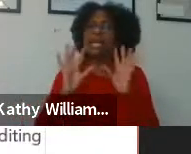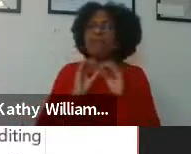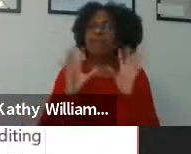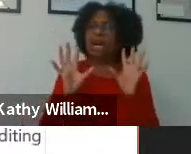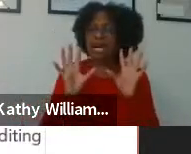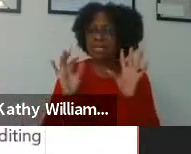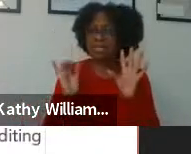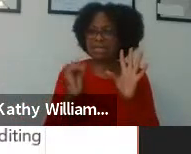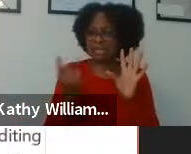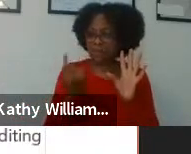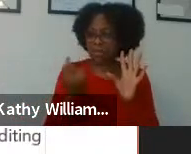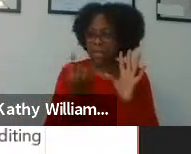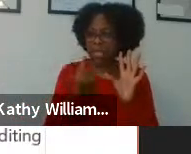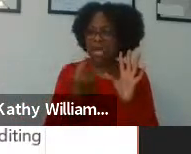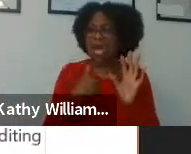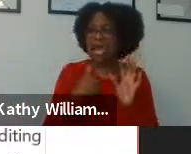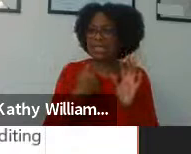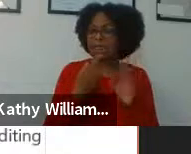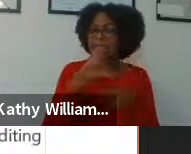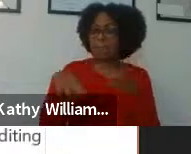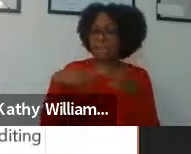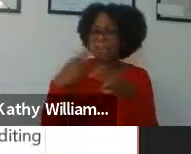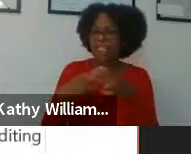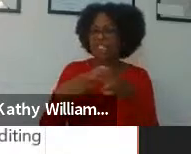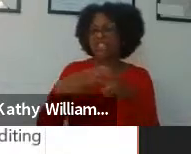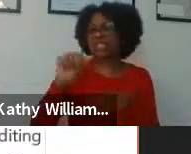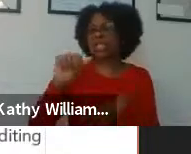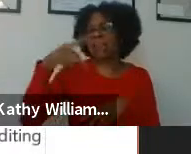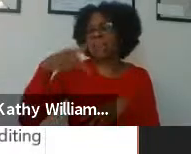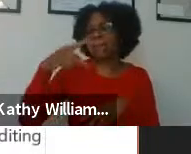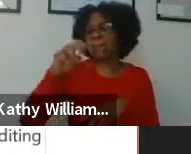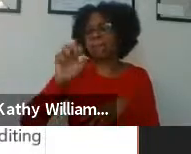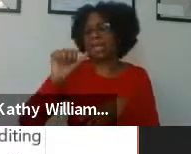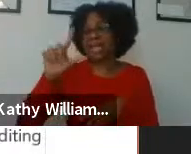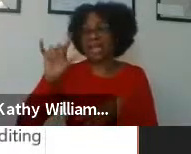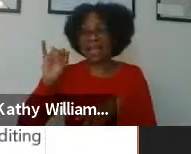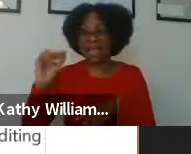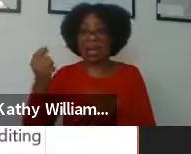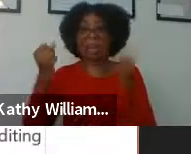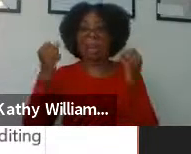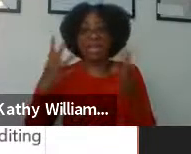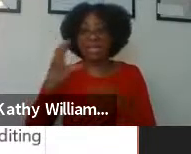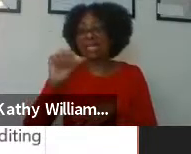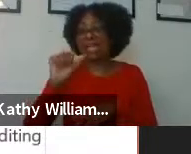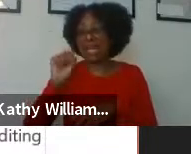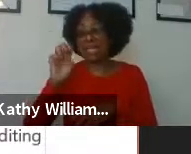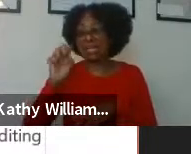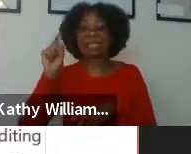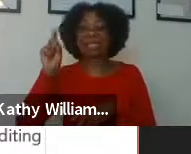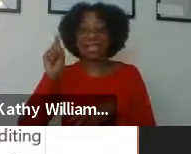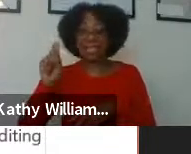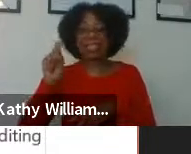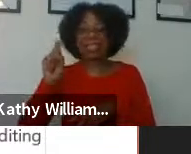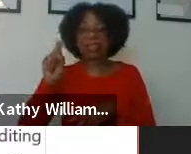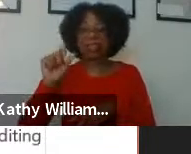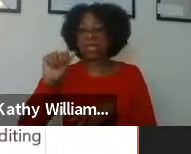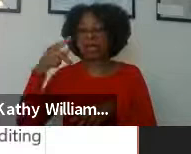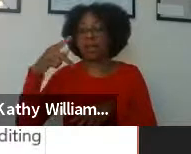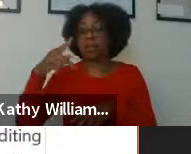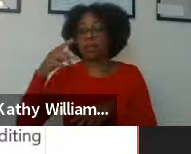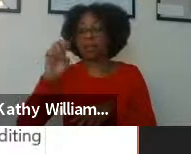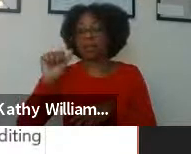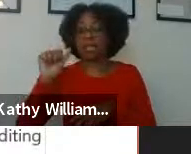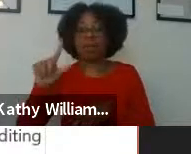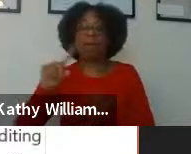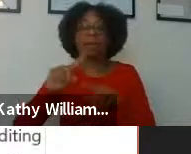and I've mentioned appealing, and many cases do need to be appealed. And often by the second appeal, you